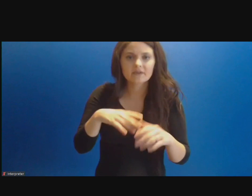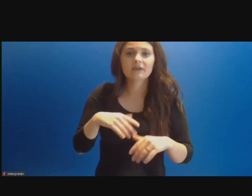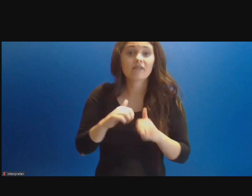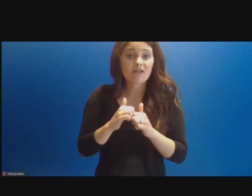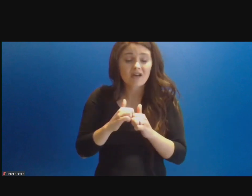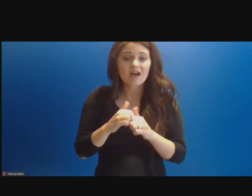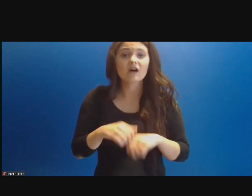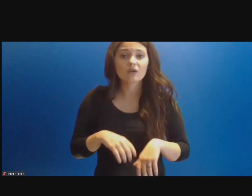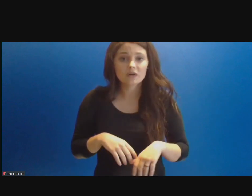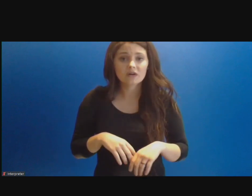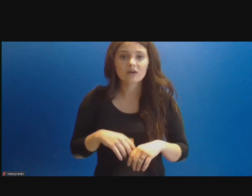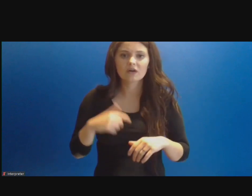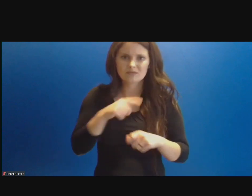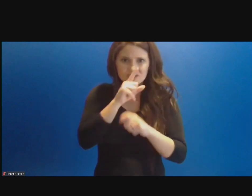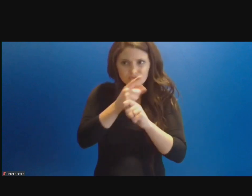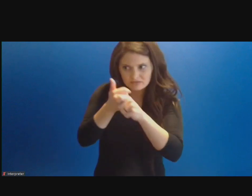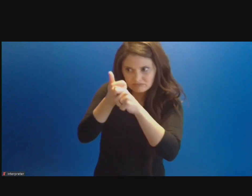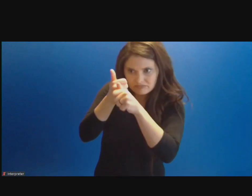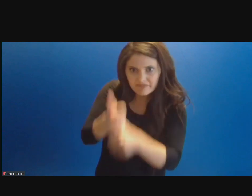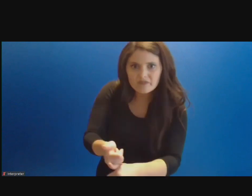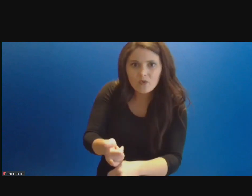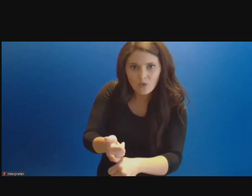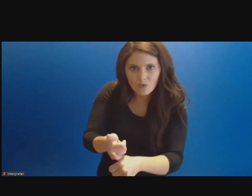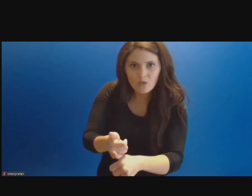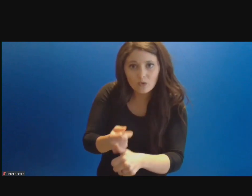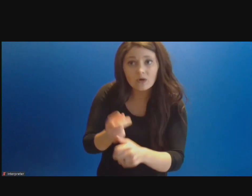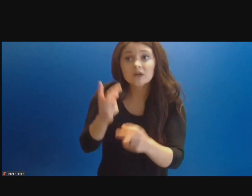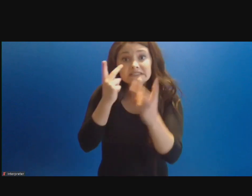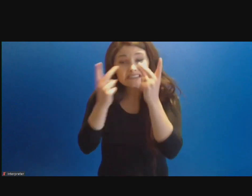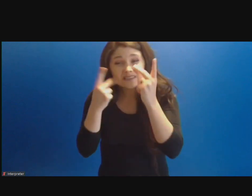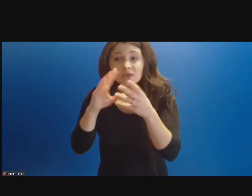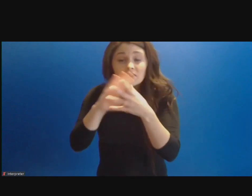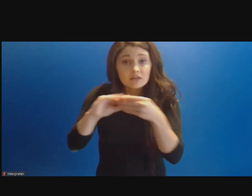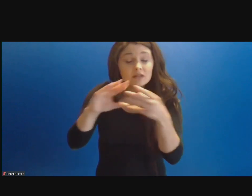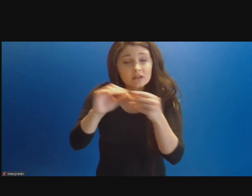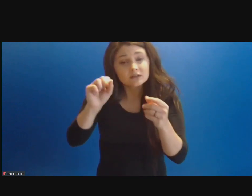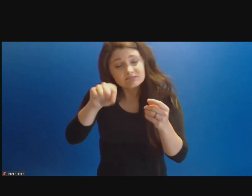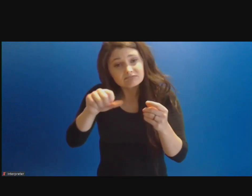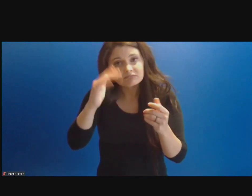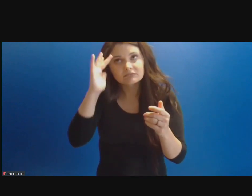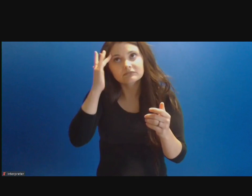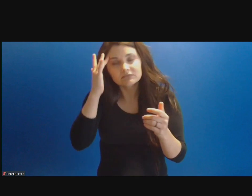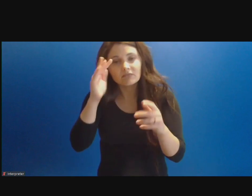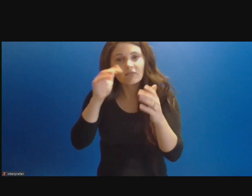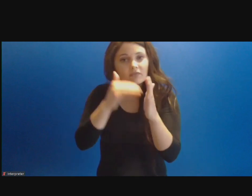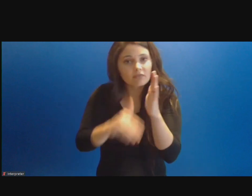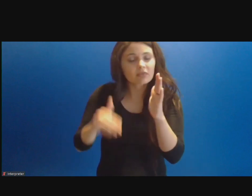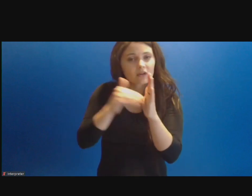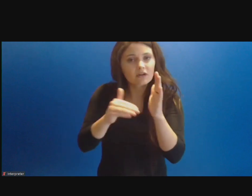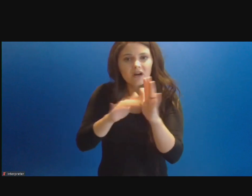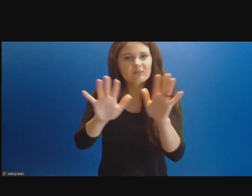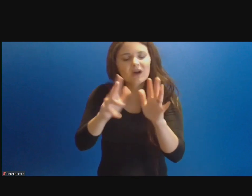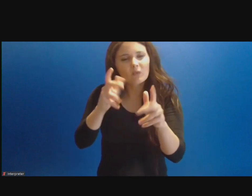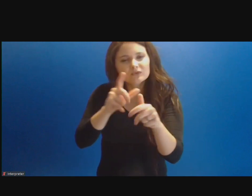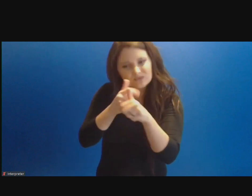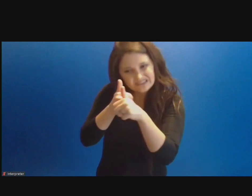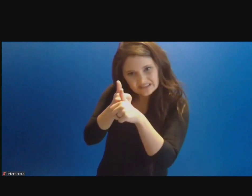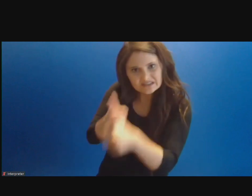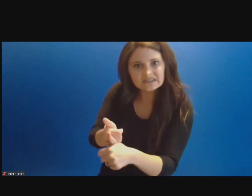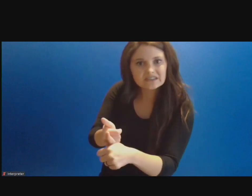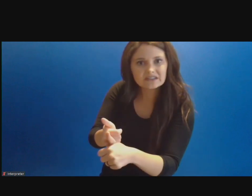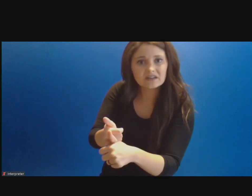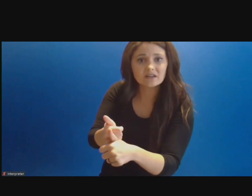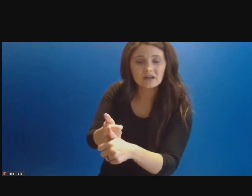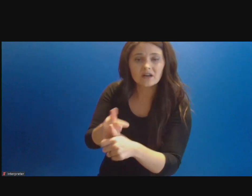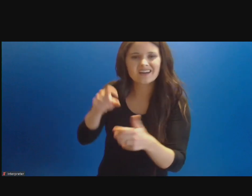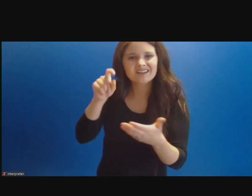make sure that we do all these things. And I know that you may be tired of hearing that's not anything new. I'm not saying anything new there, but I